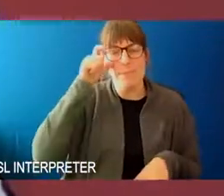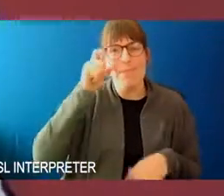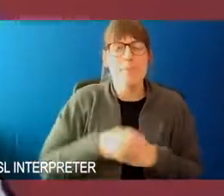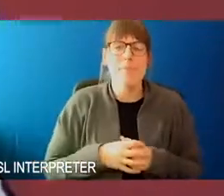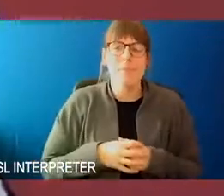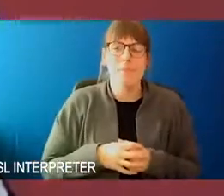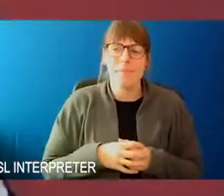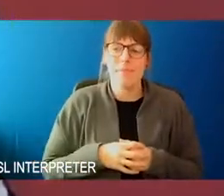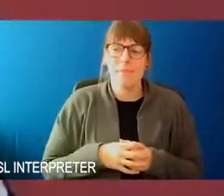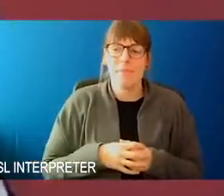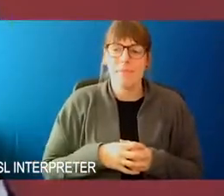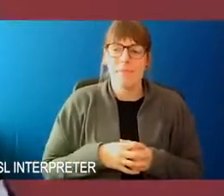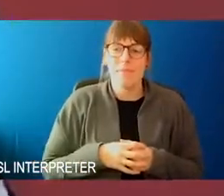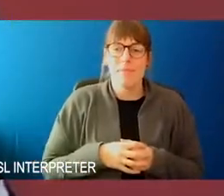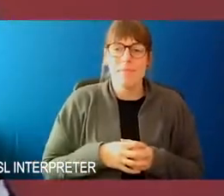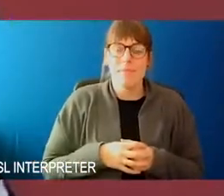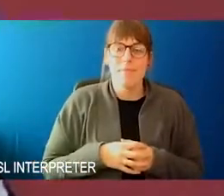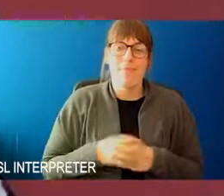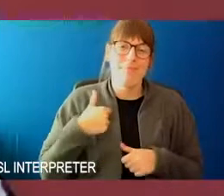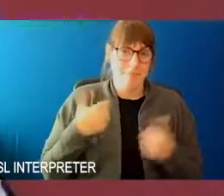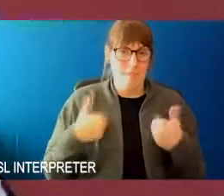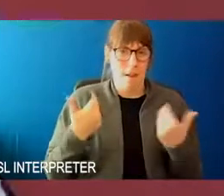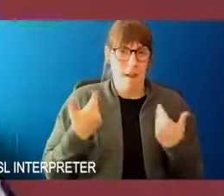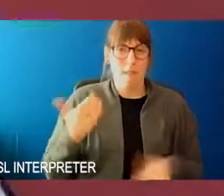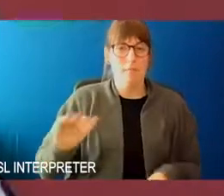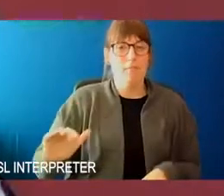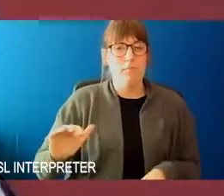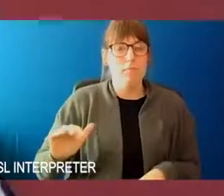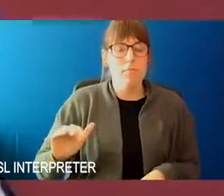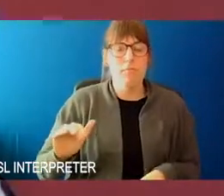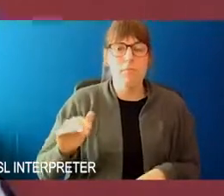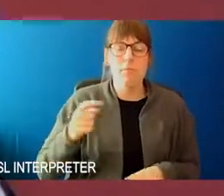life. And early on, I